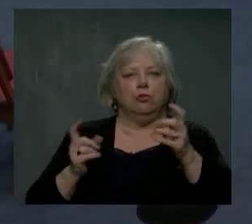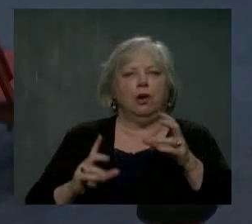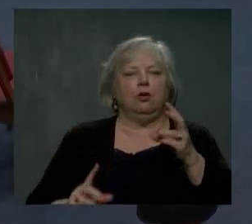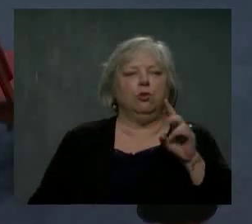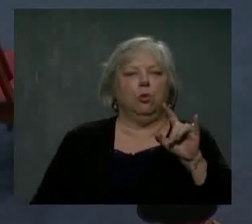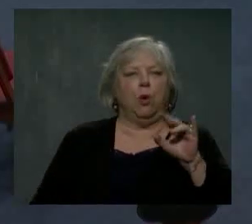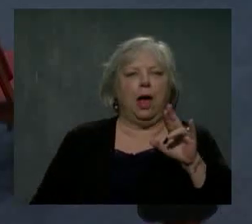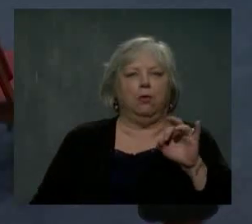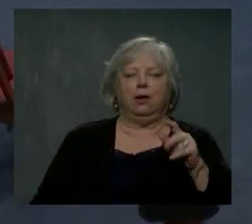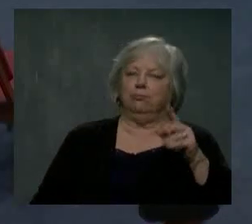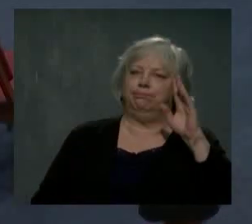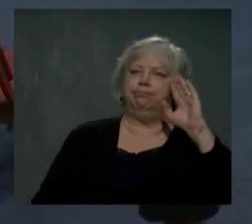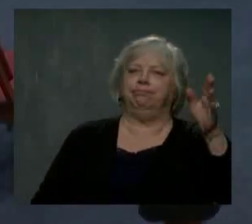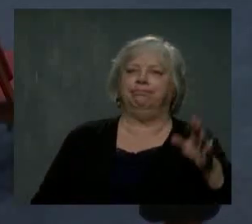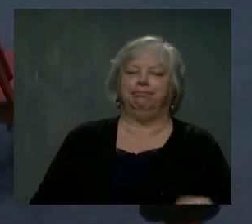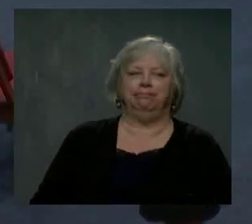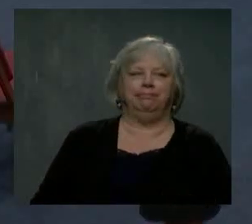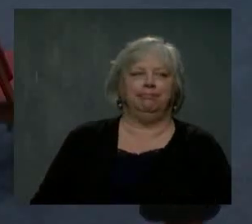Hi there.